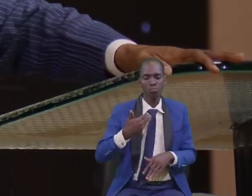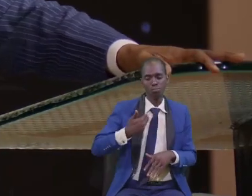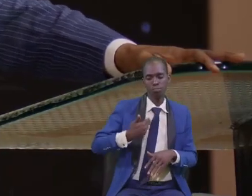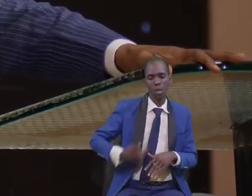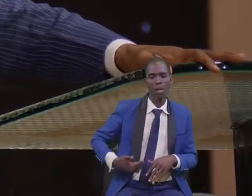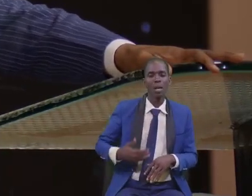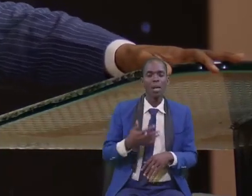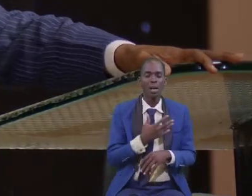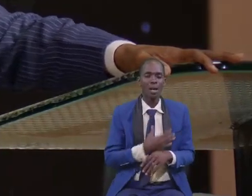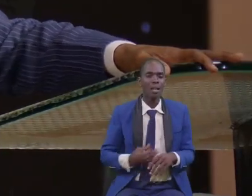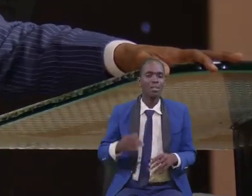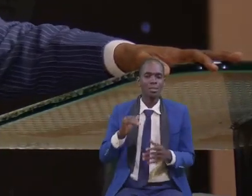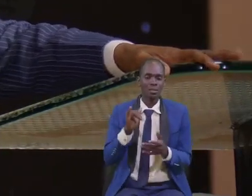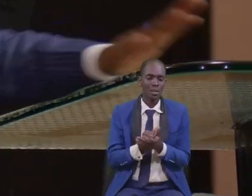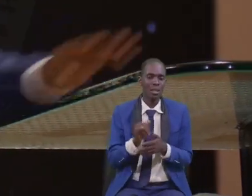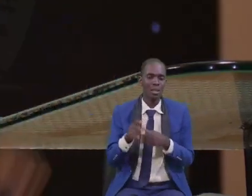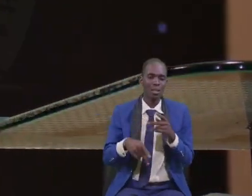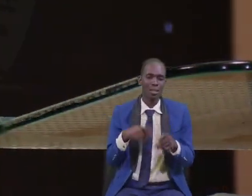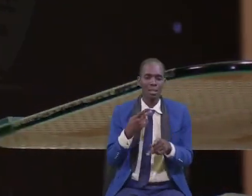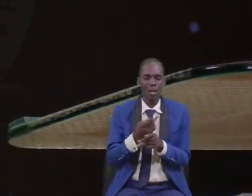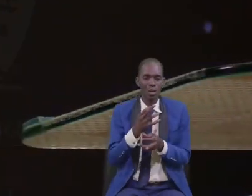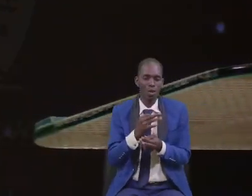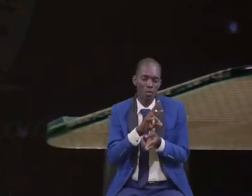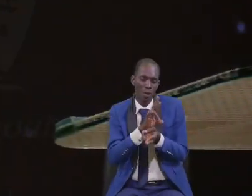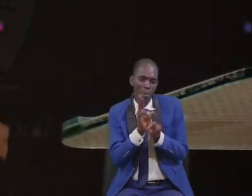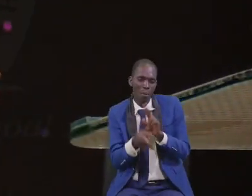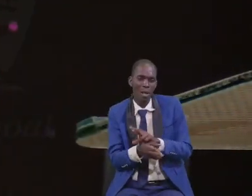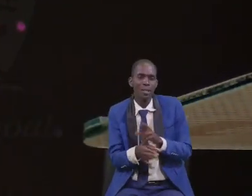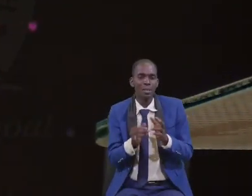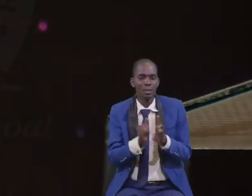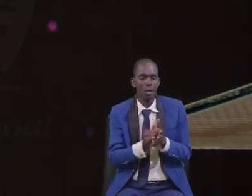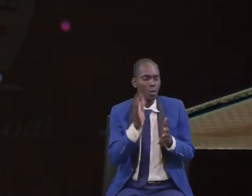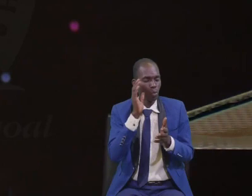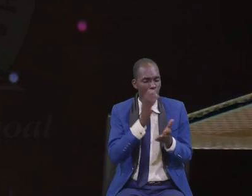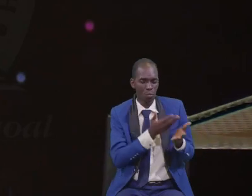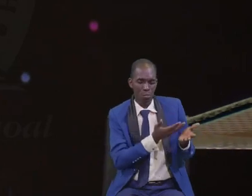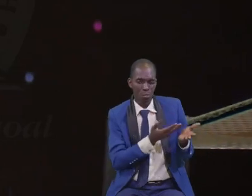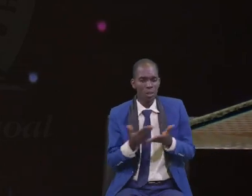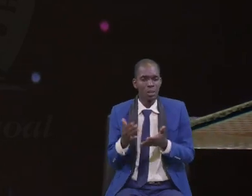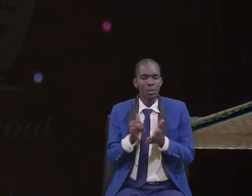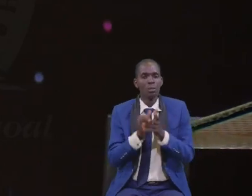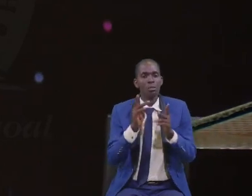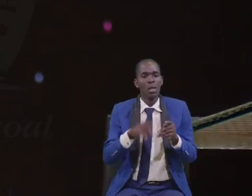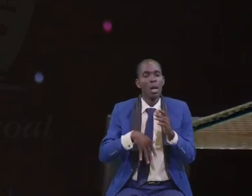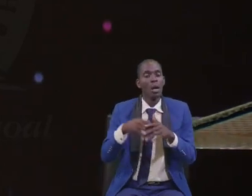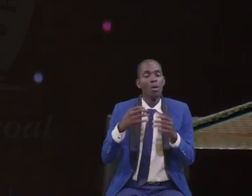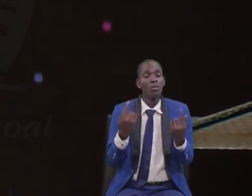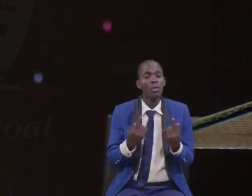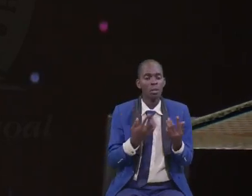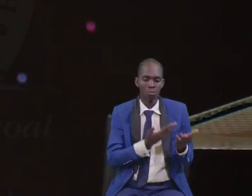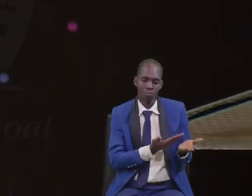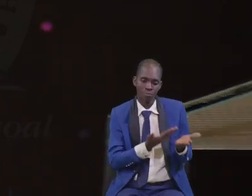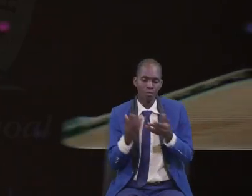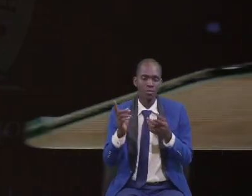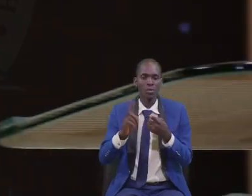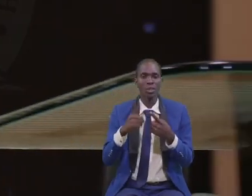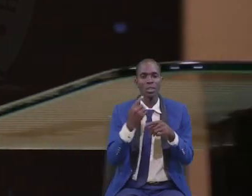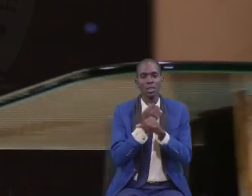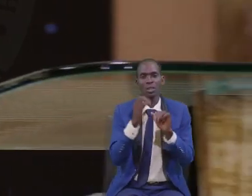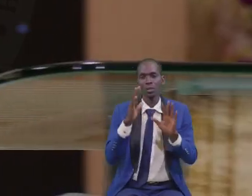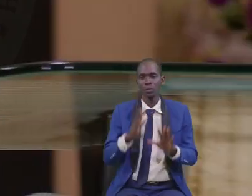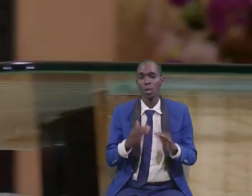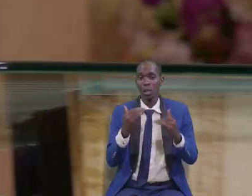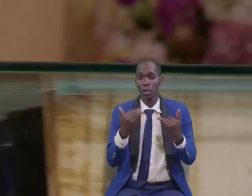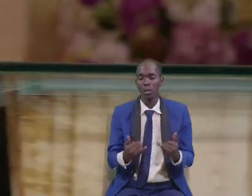repentance that brings a person out of sin and brings him to the Savior. We come to point number